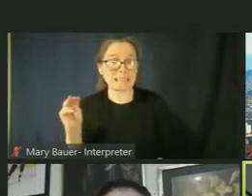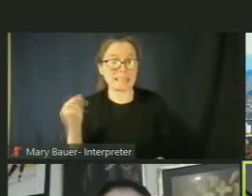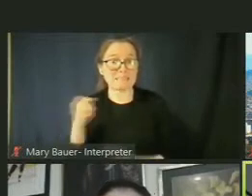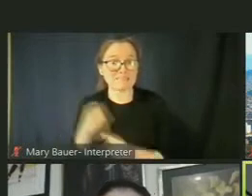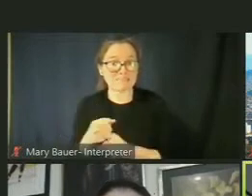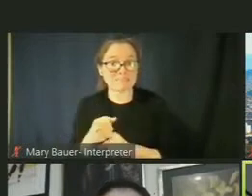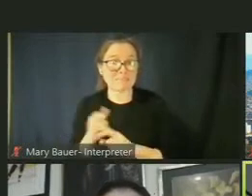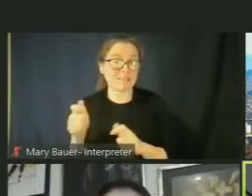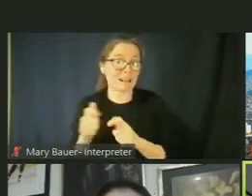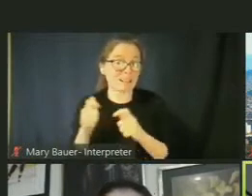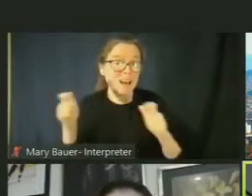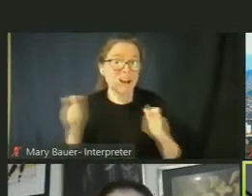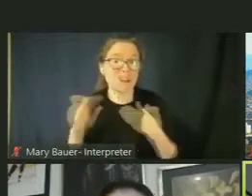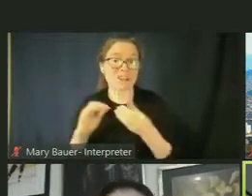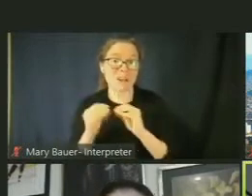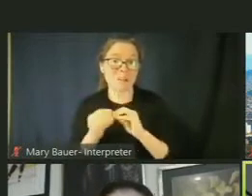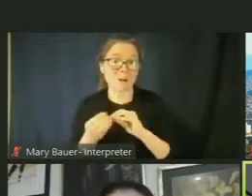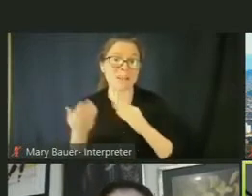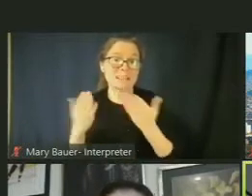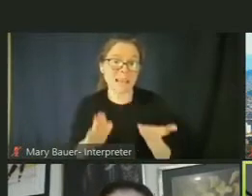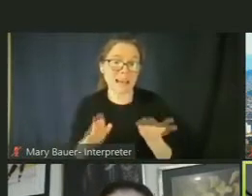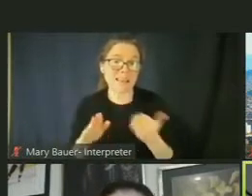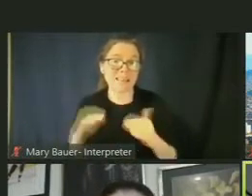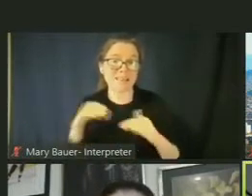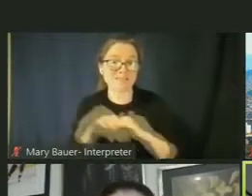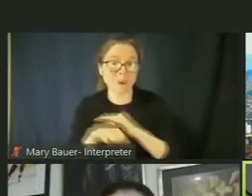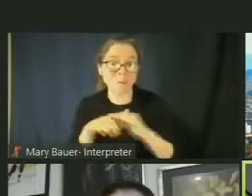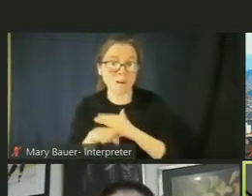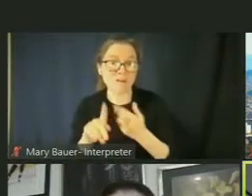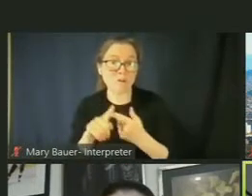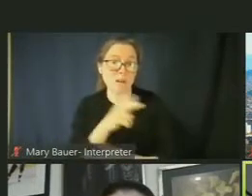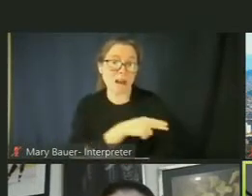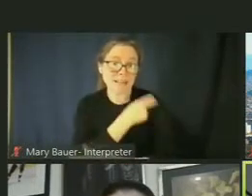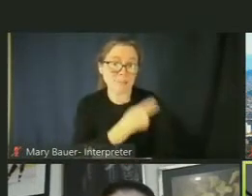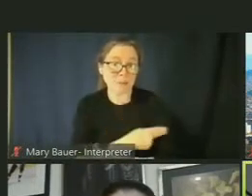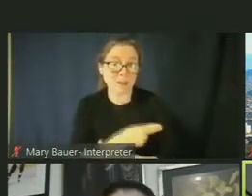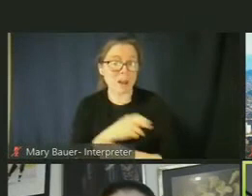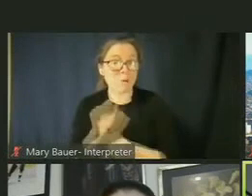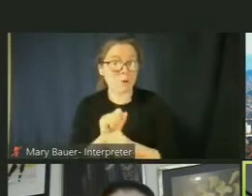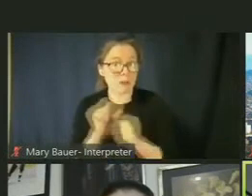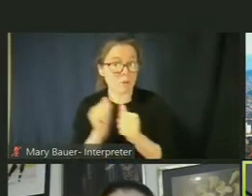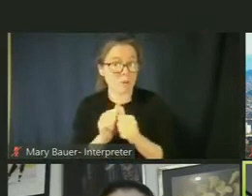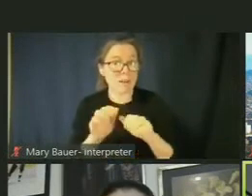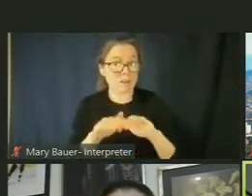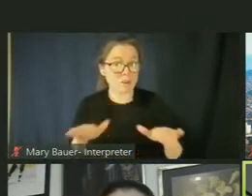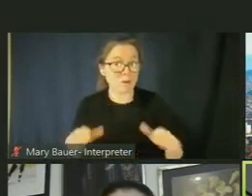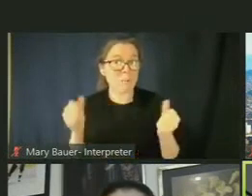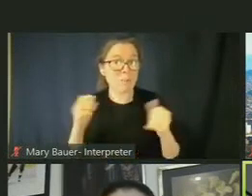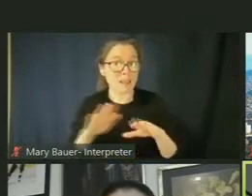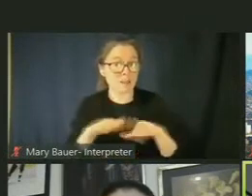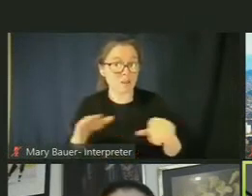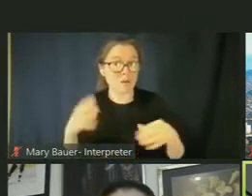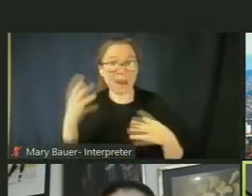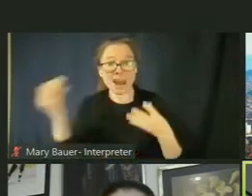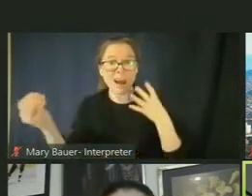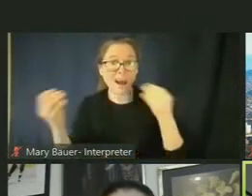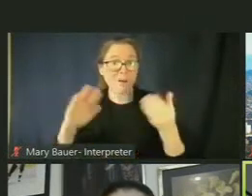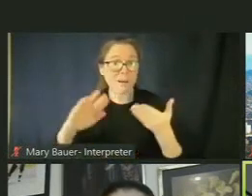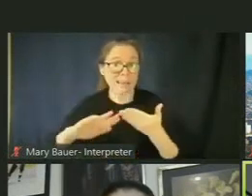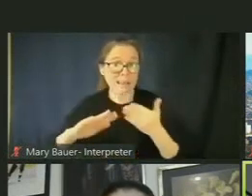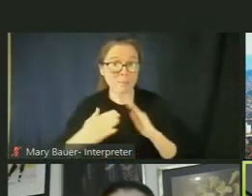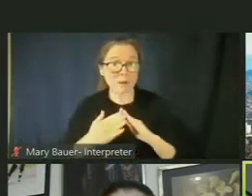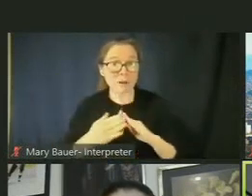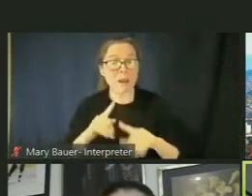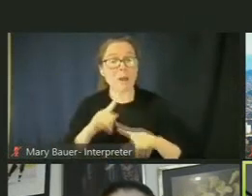and hospitalizations, particularly from our experience working with kids, we do know that a lot of kids are out in the community, but they're part of